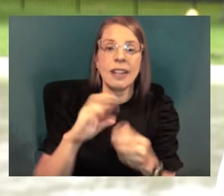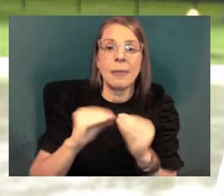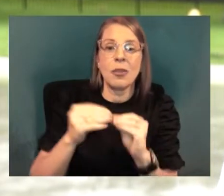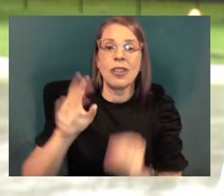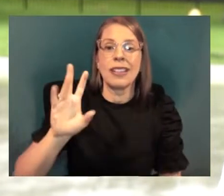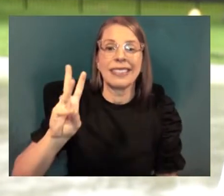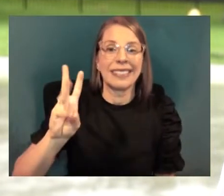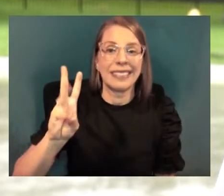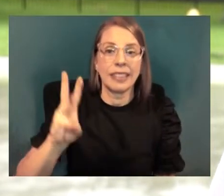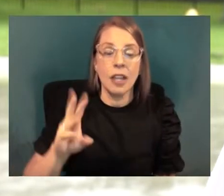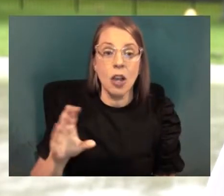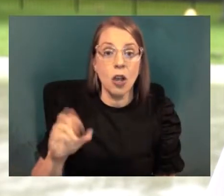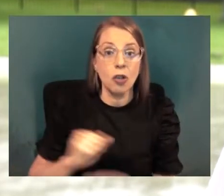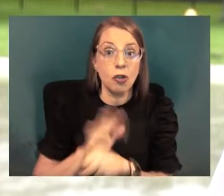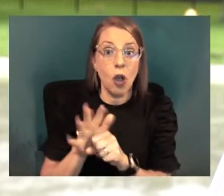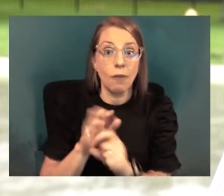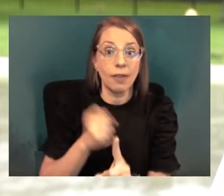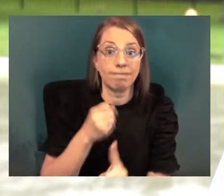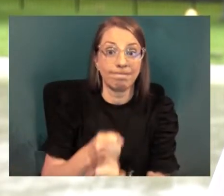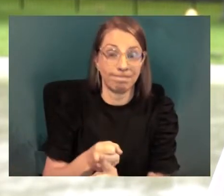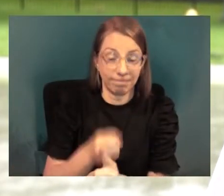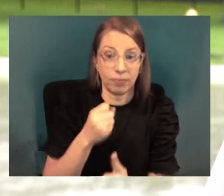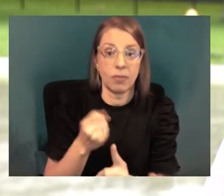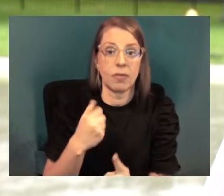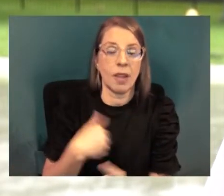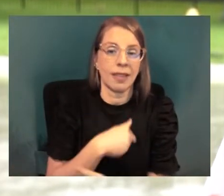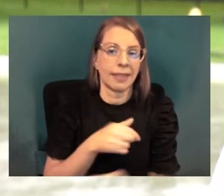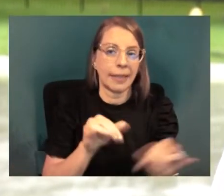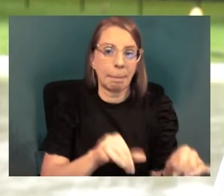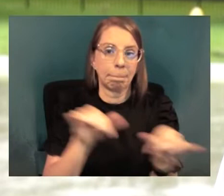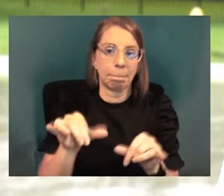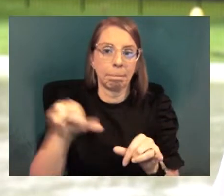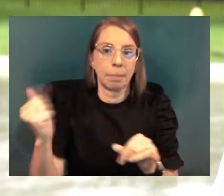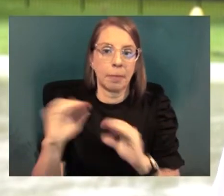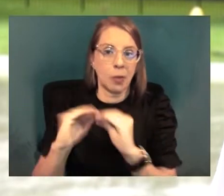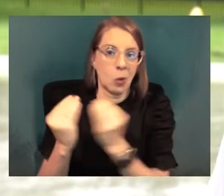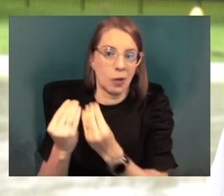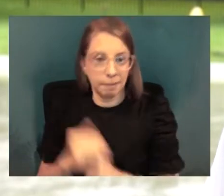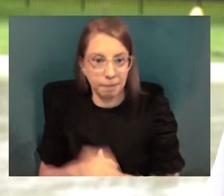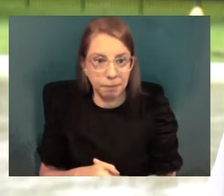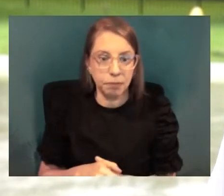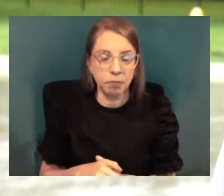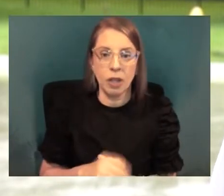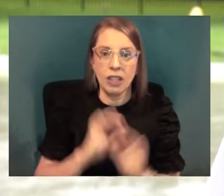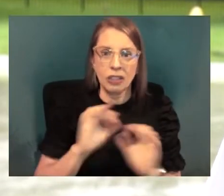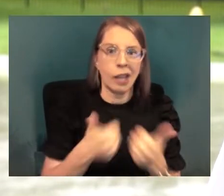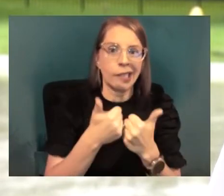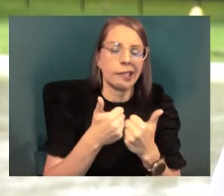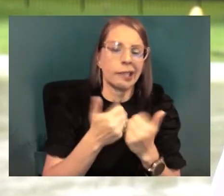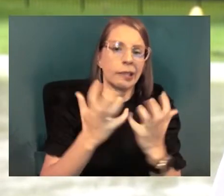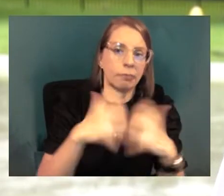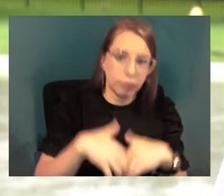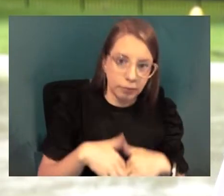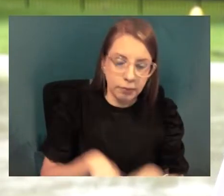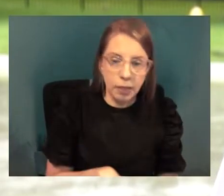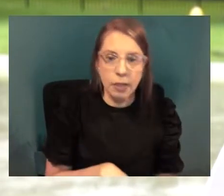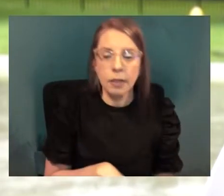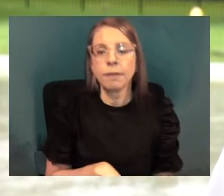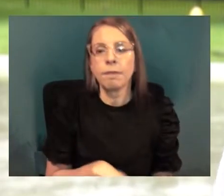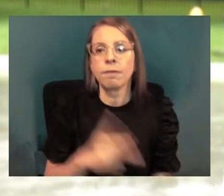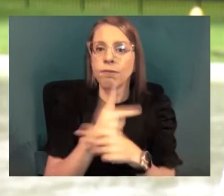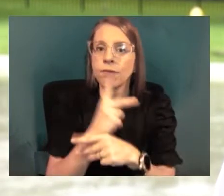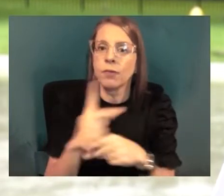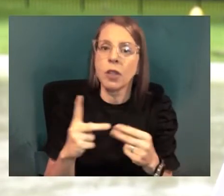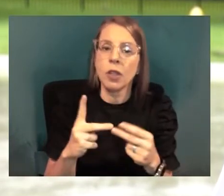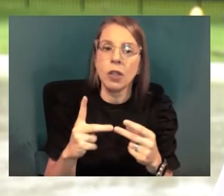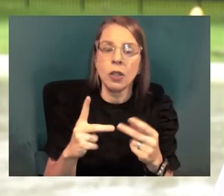affected us like many other organizations. We had to overcome challenges and find new ways to do things,